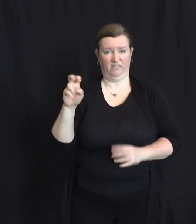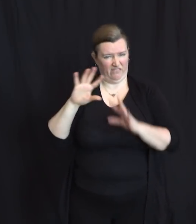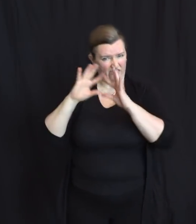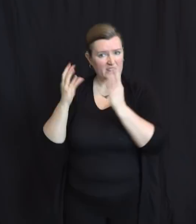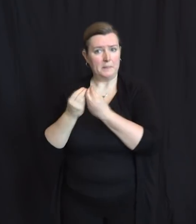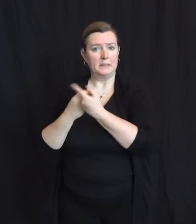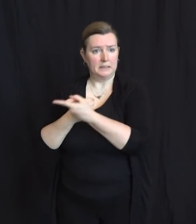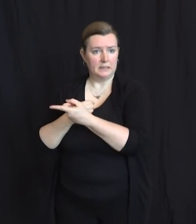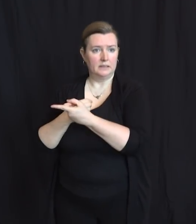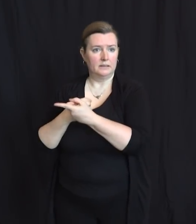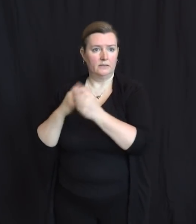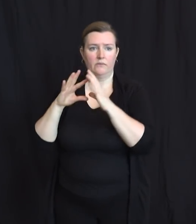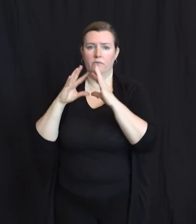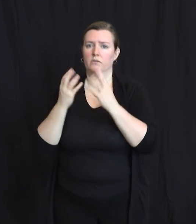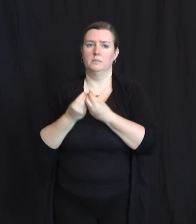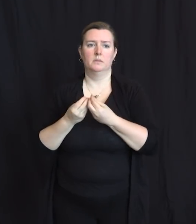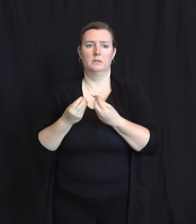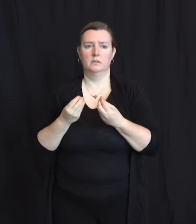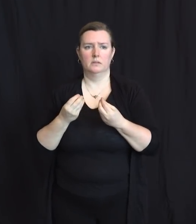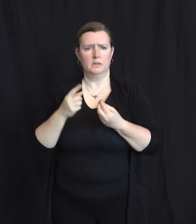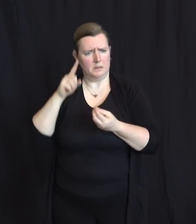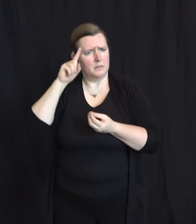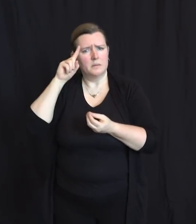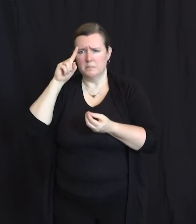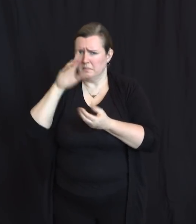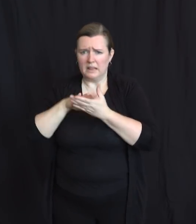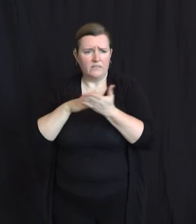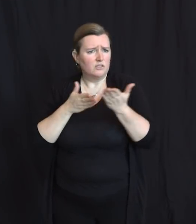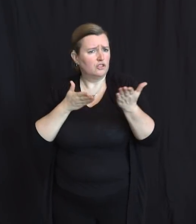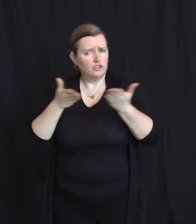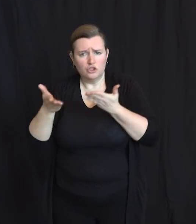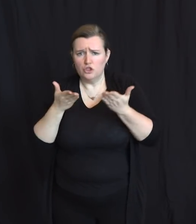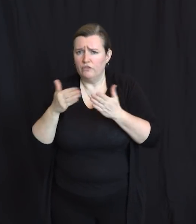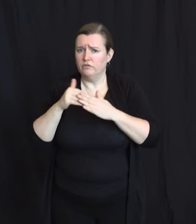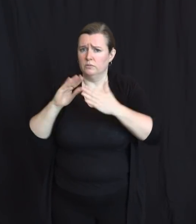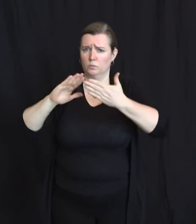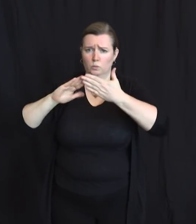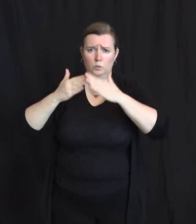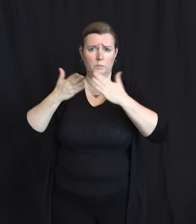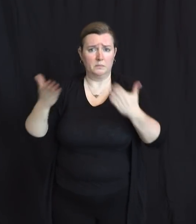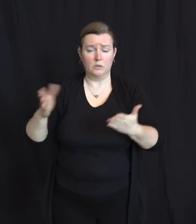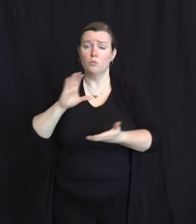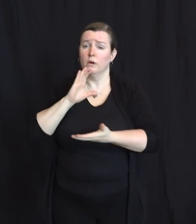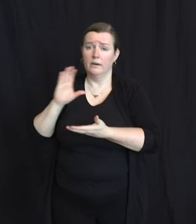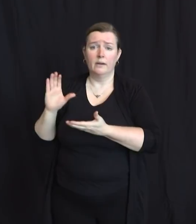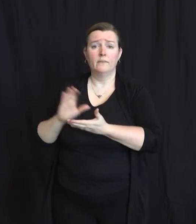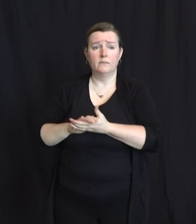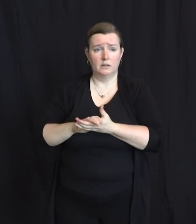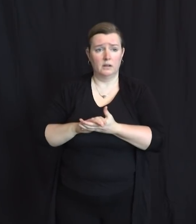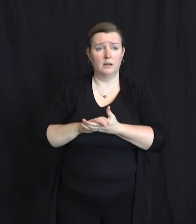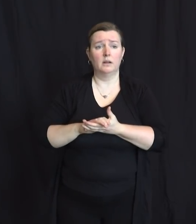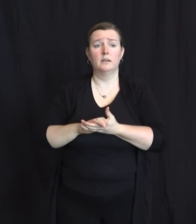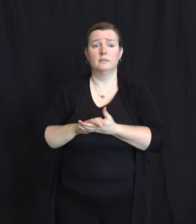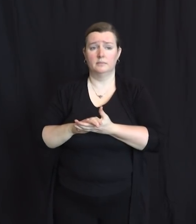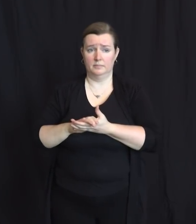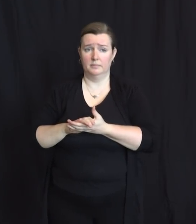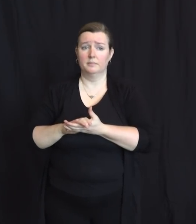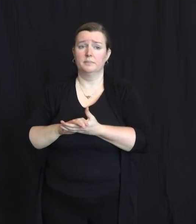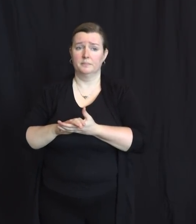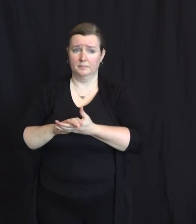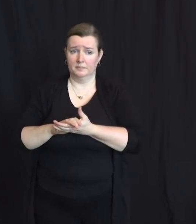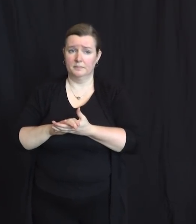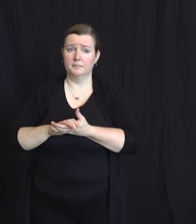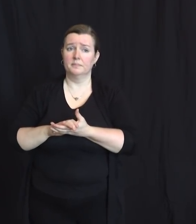in service to the Bayhead community. Dave's wife, Lisa, who's with him there and with whom I just had the honor of speaking, serves